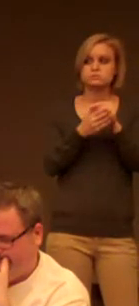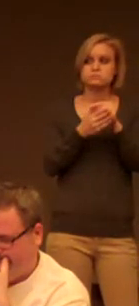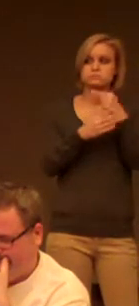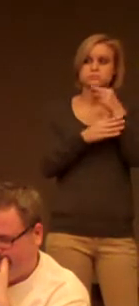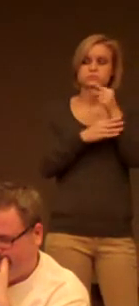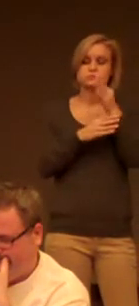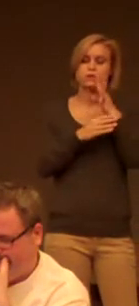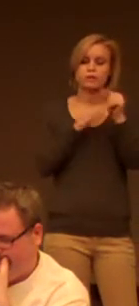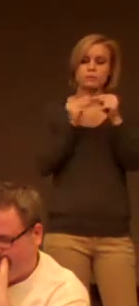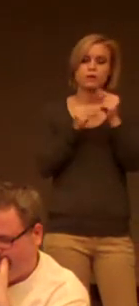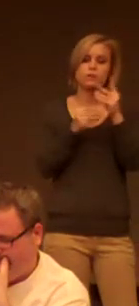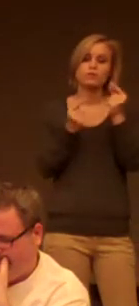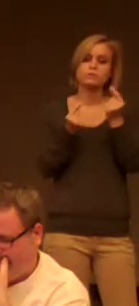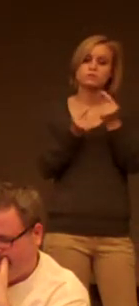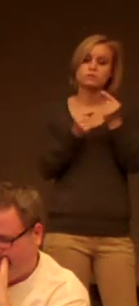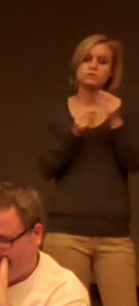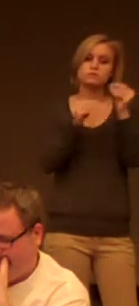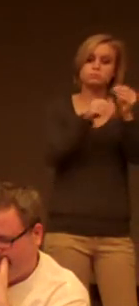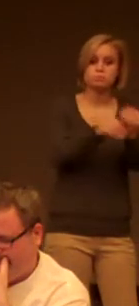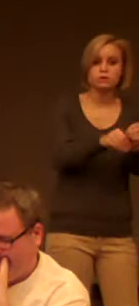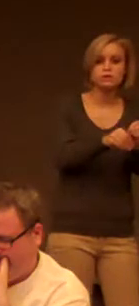hill to